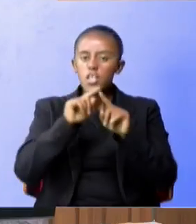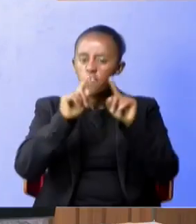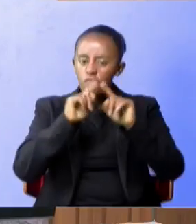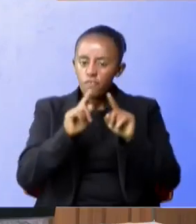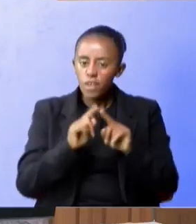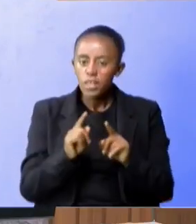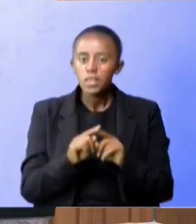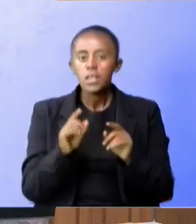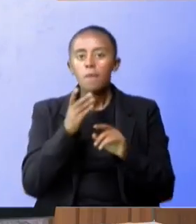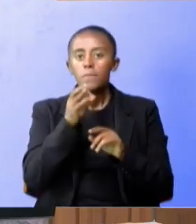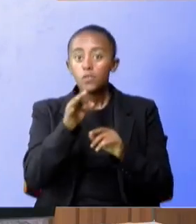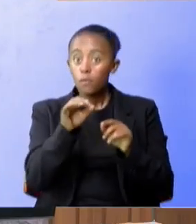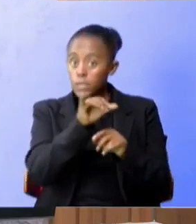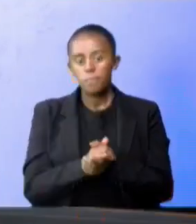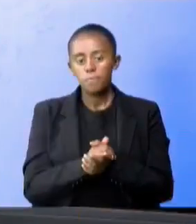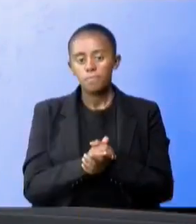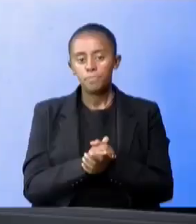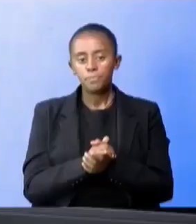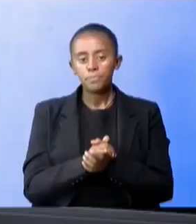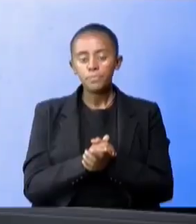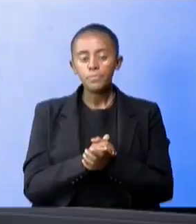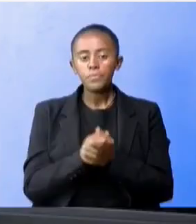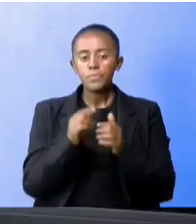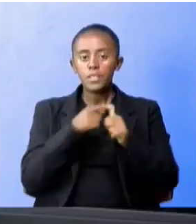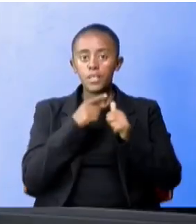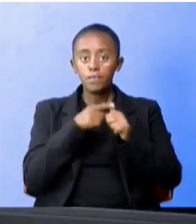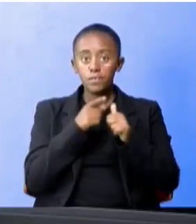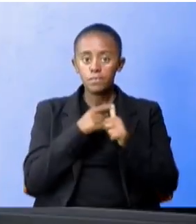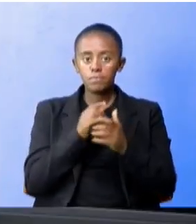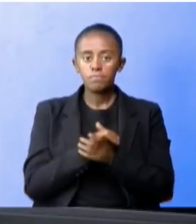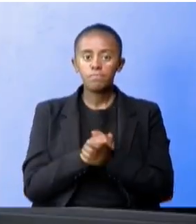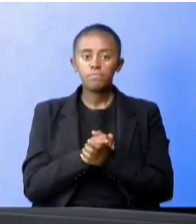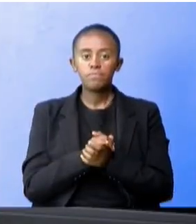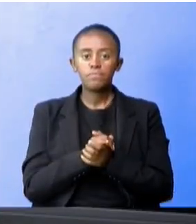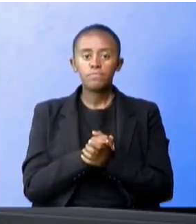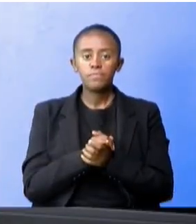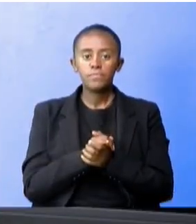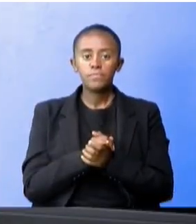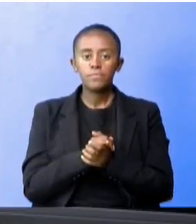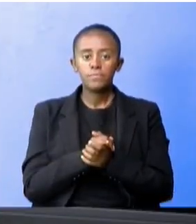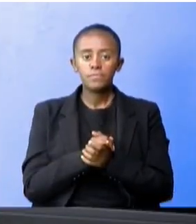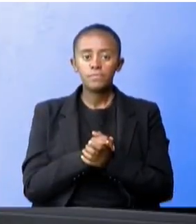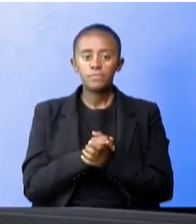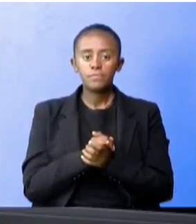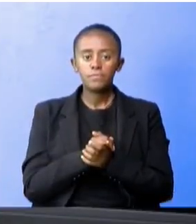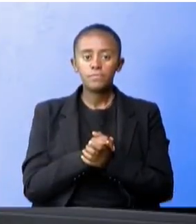of synonyms and antonyms. The first is the first types